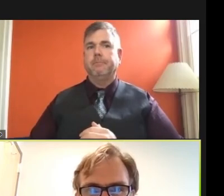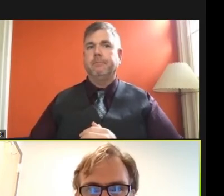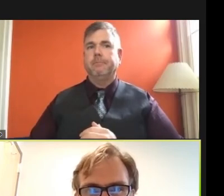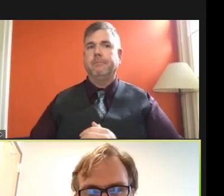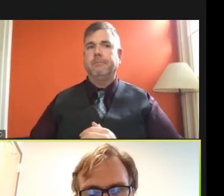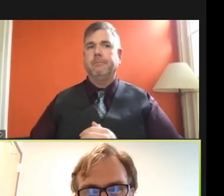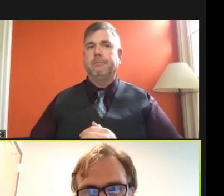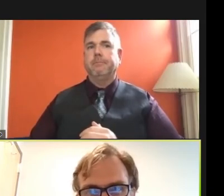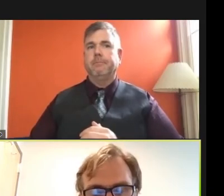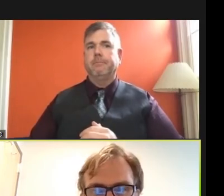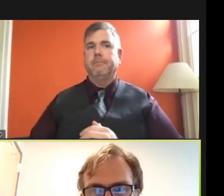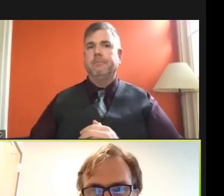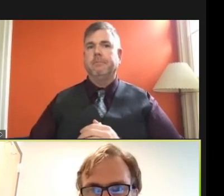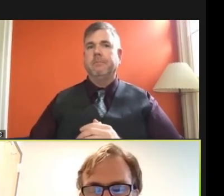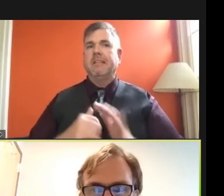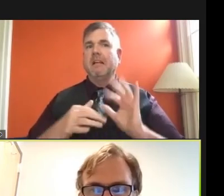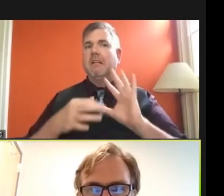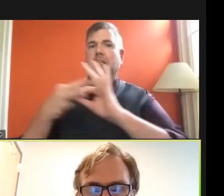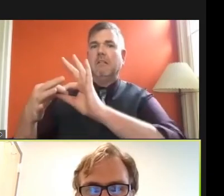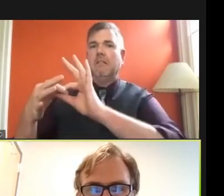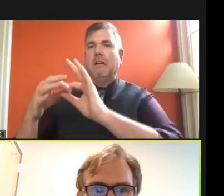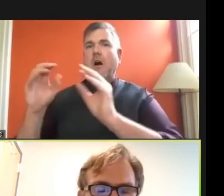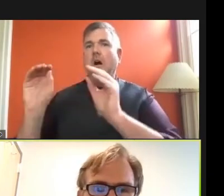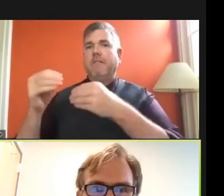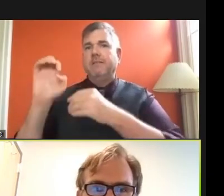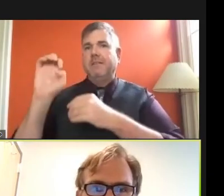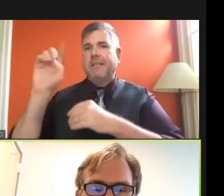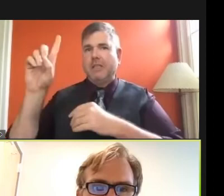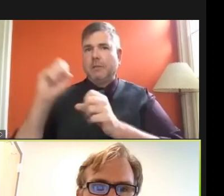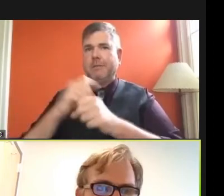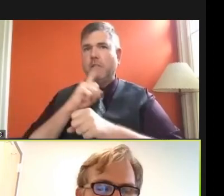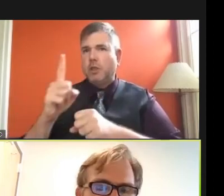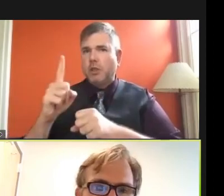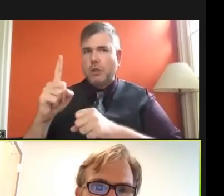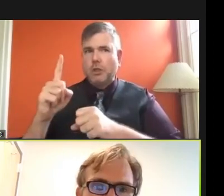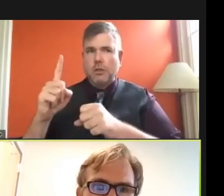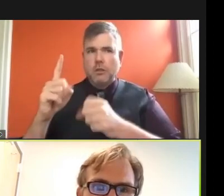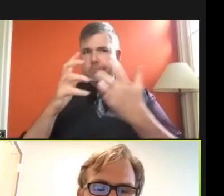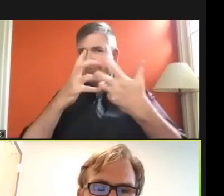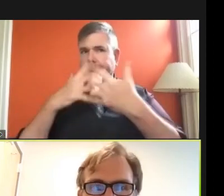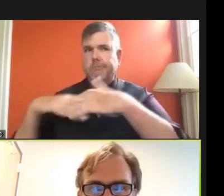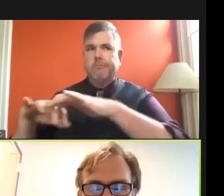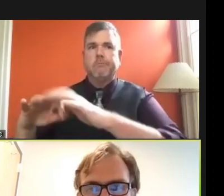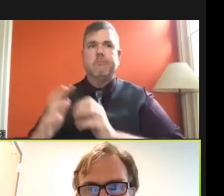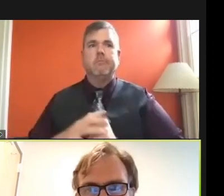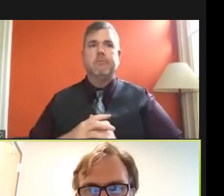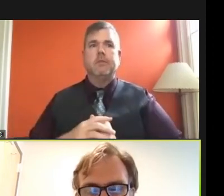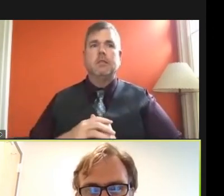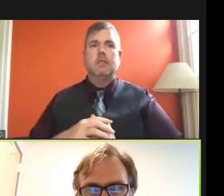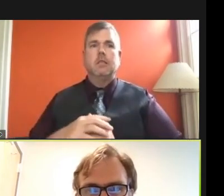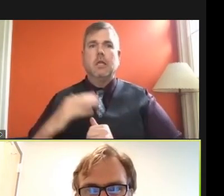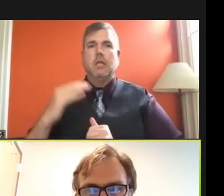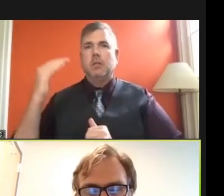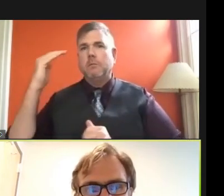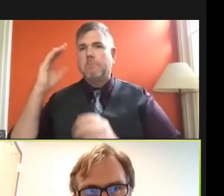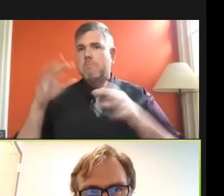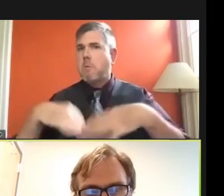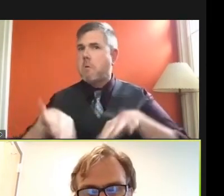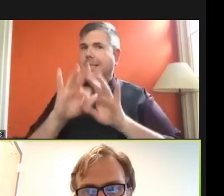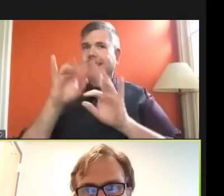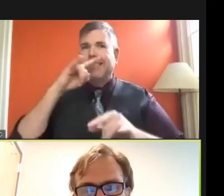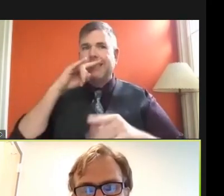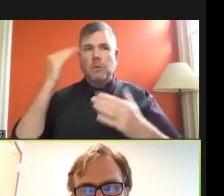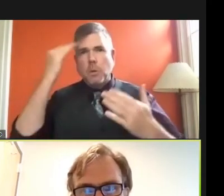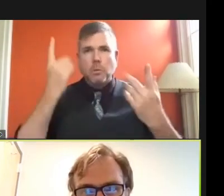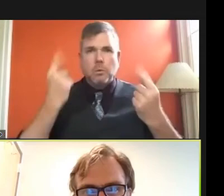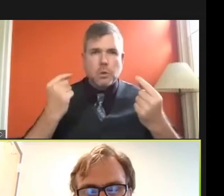community to march through those different recommendations, to answer questions, to ensure that everyone's prepared. Ultimately,